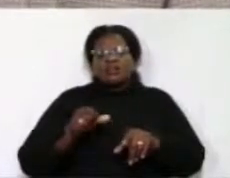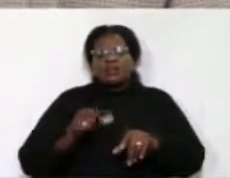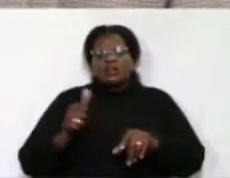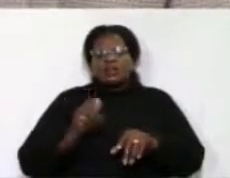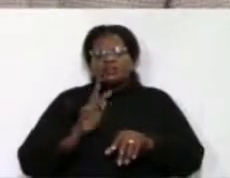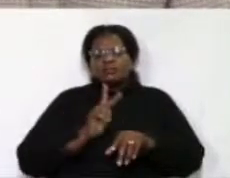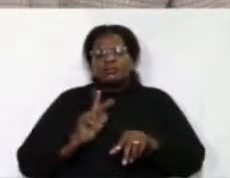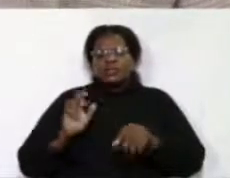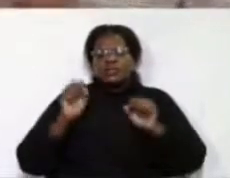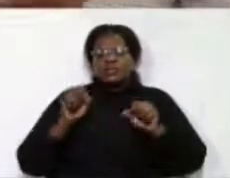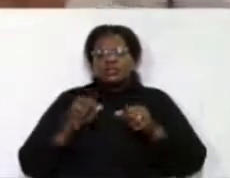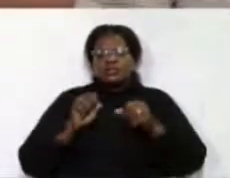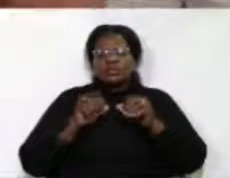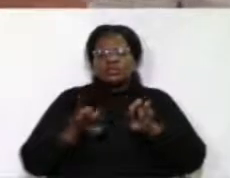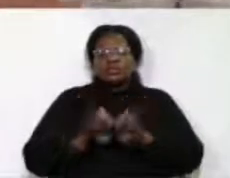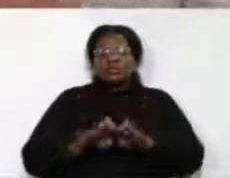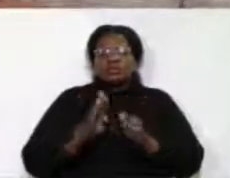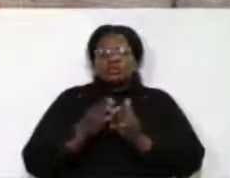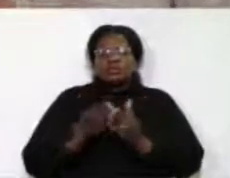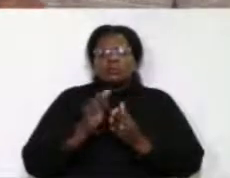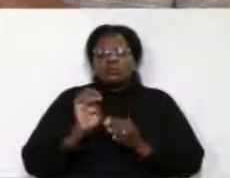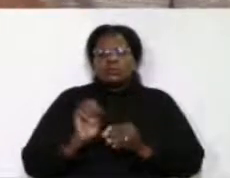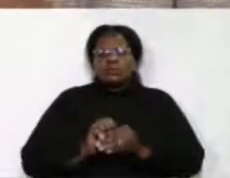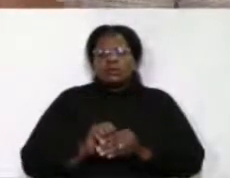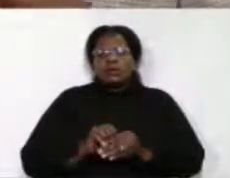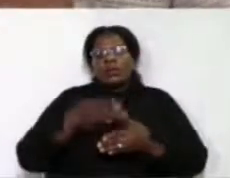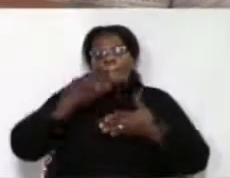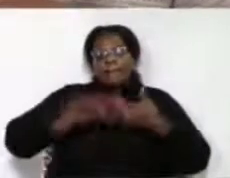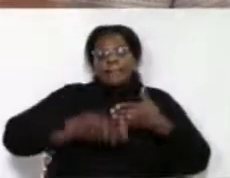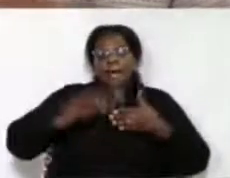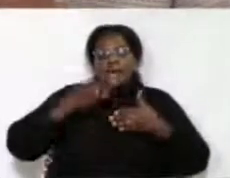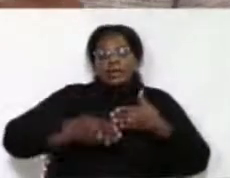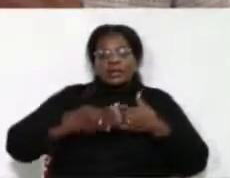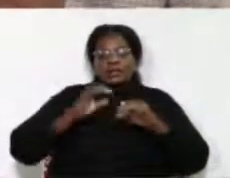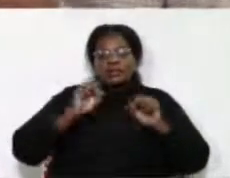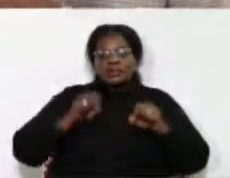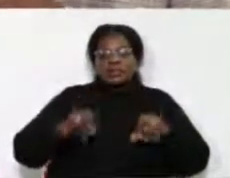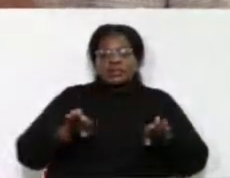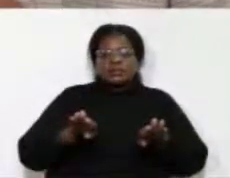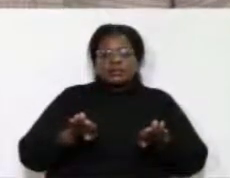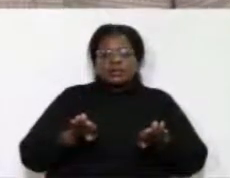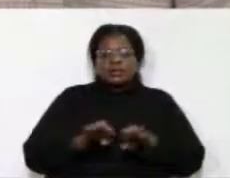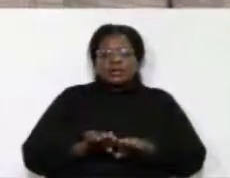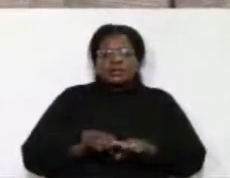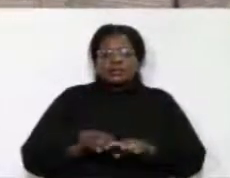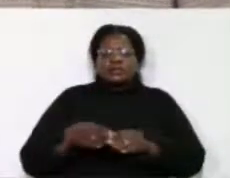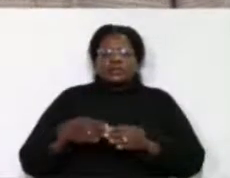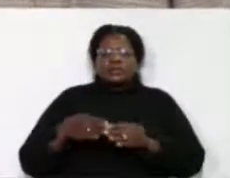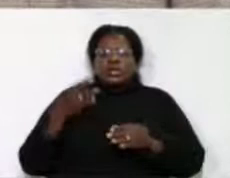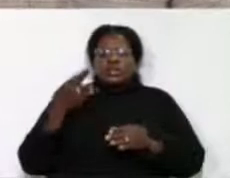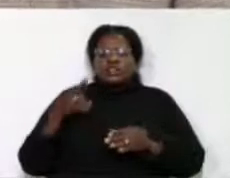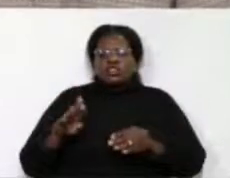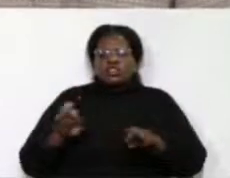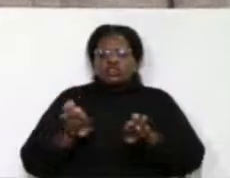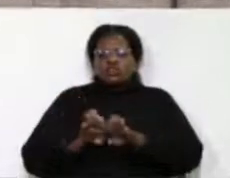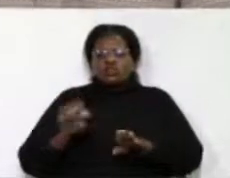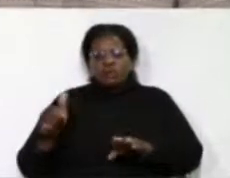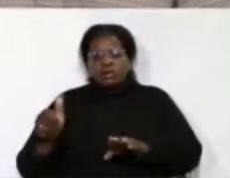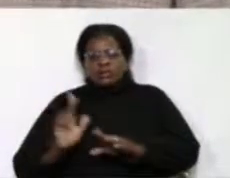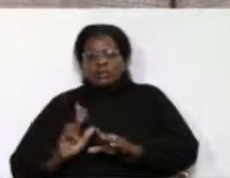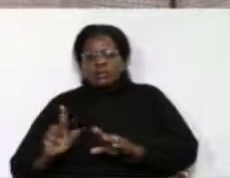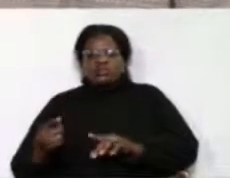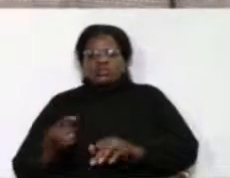the books." Yeah. Maybe those boundaries need to be set so you don't start crushing each other's creativity. And if you want to make